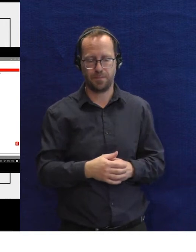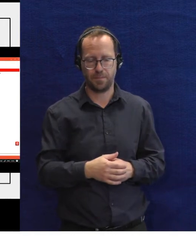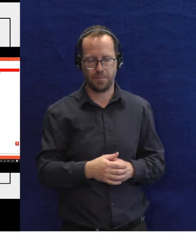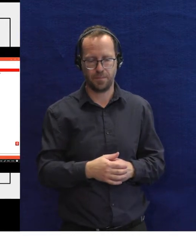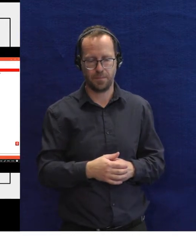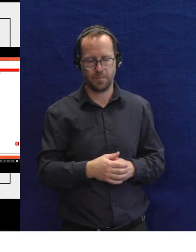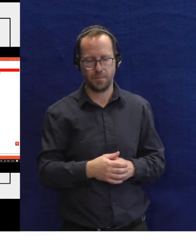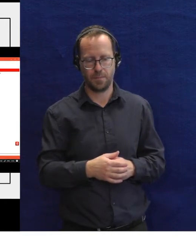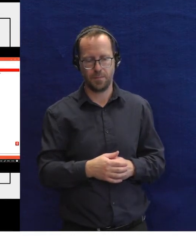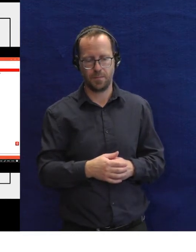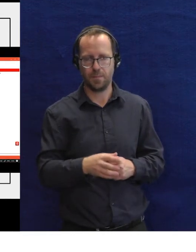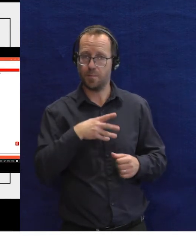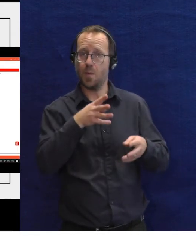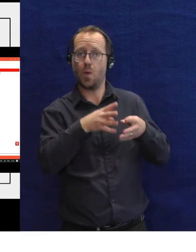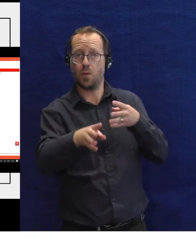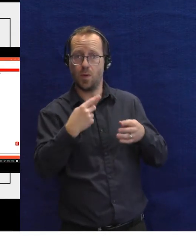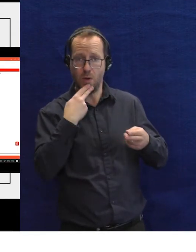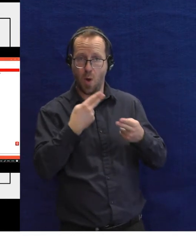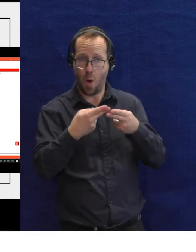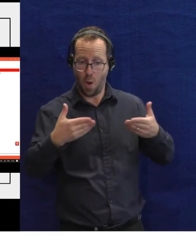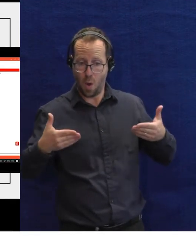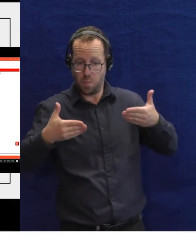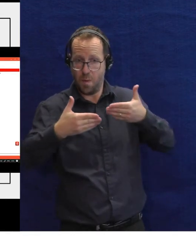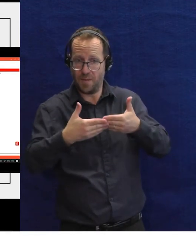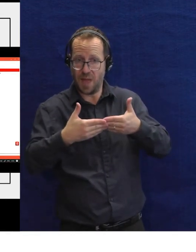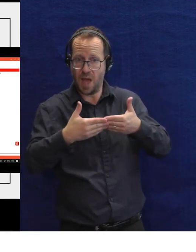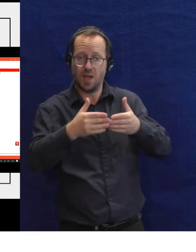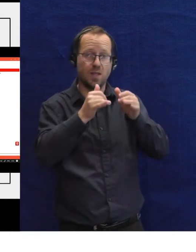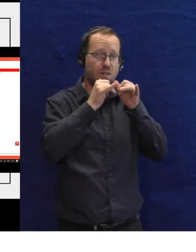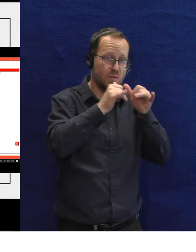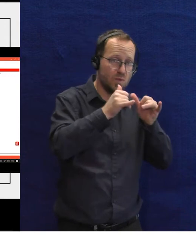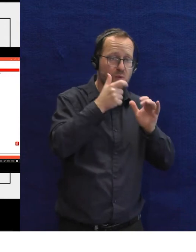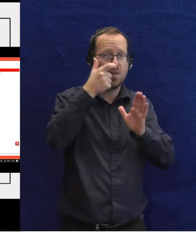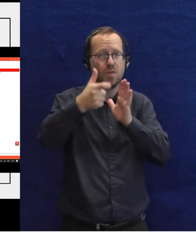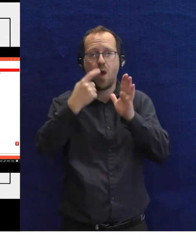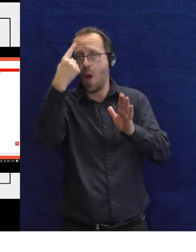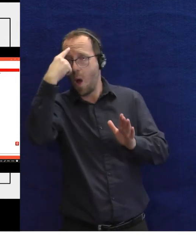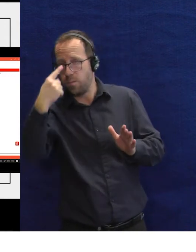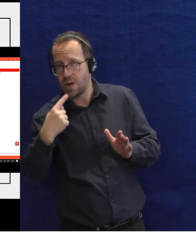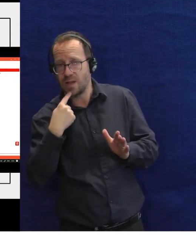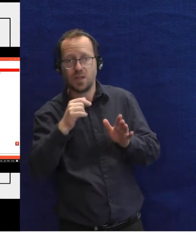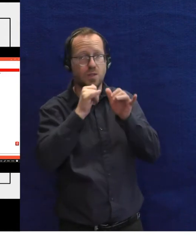movie. So you can see, does it fit from A pretty bird watches in the mirror.